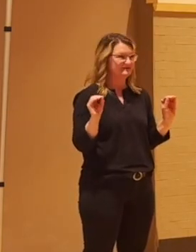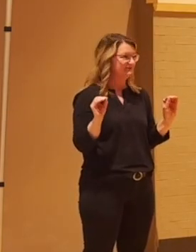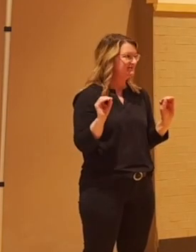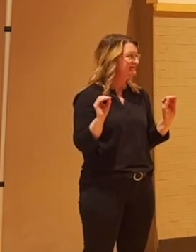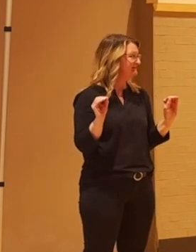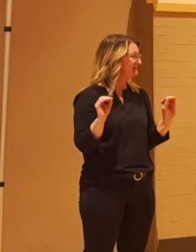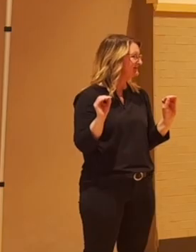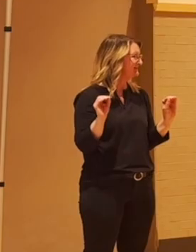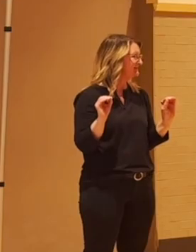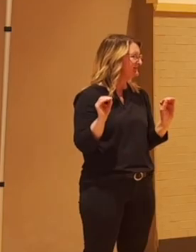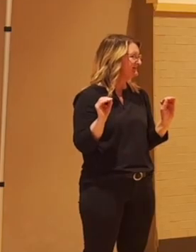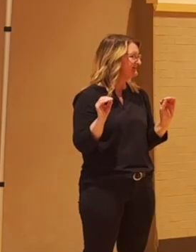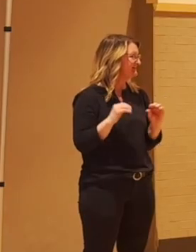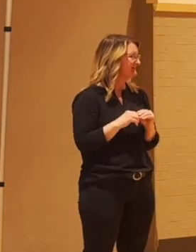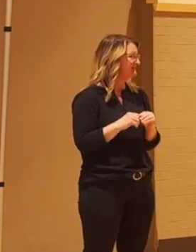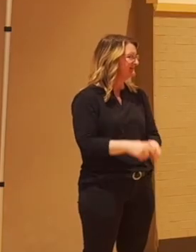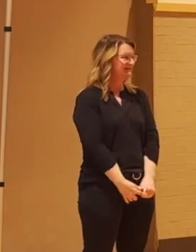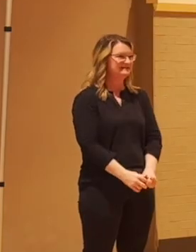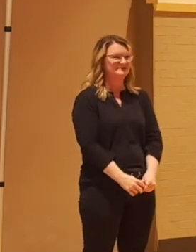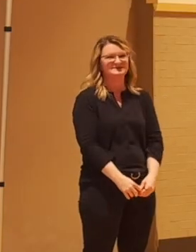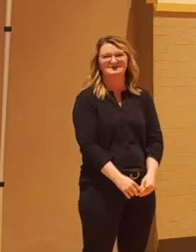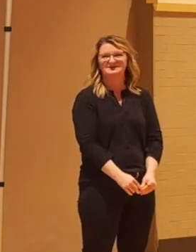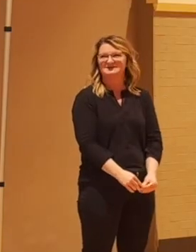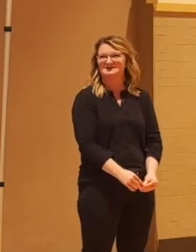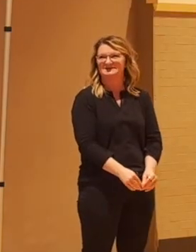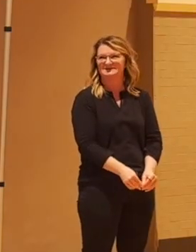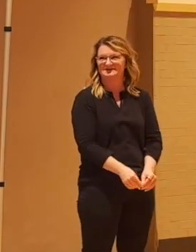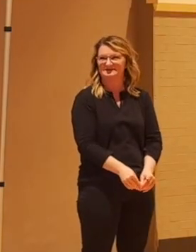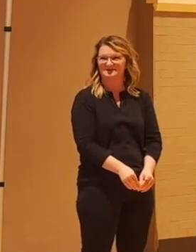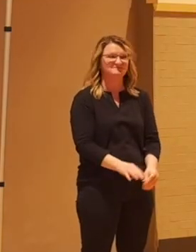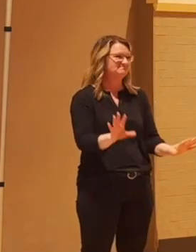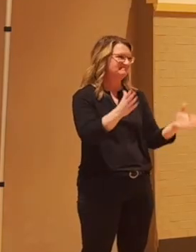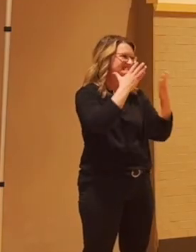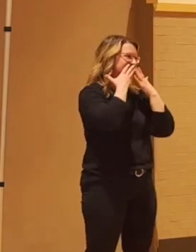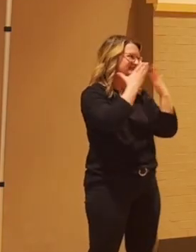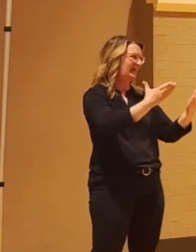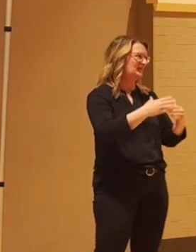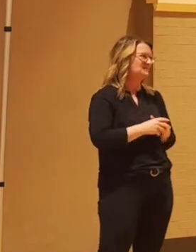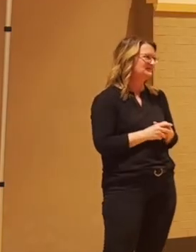thank you.